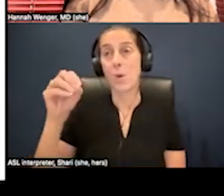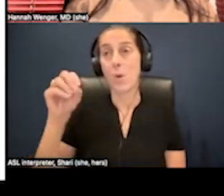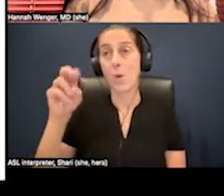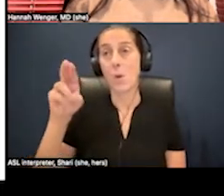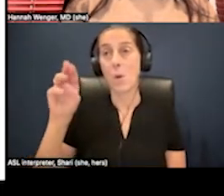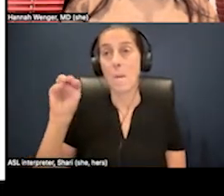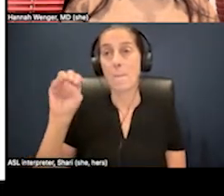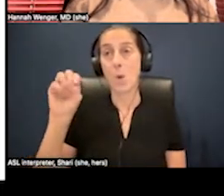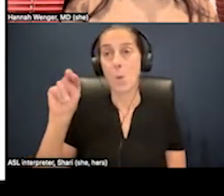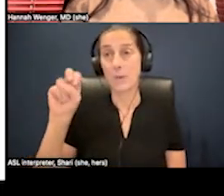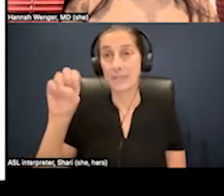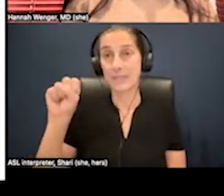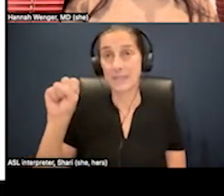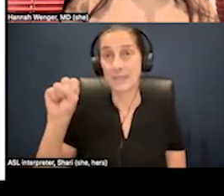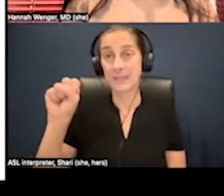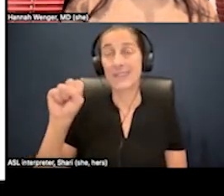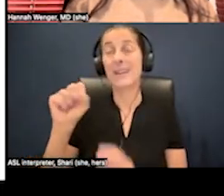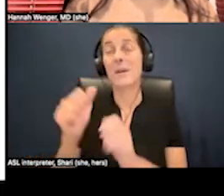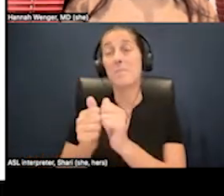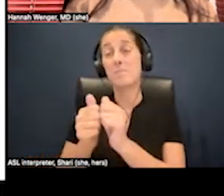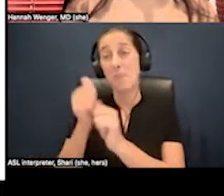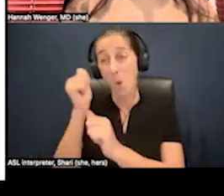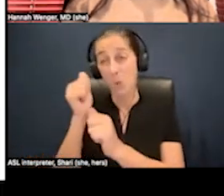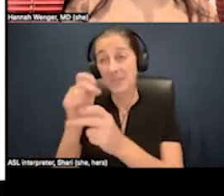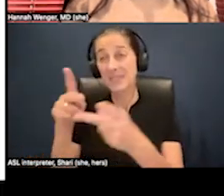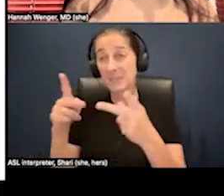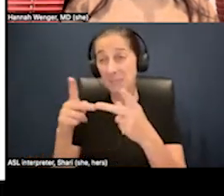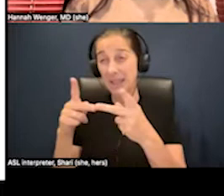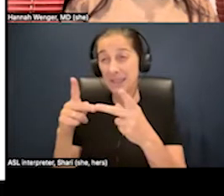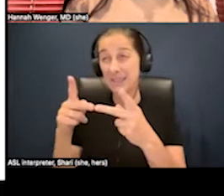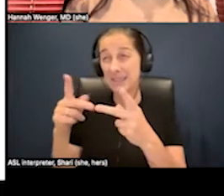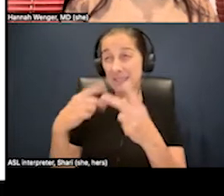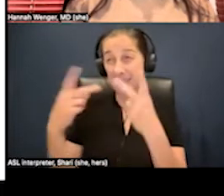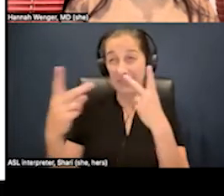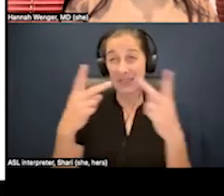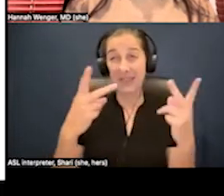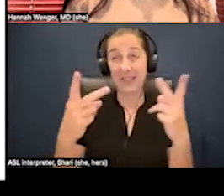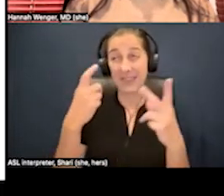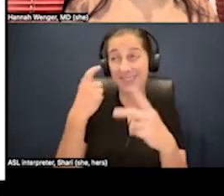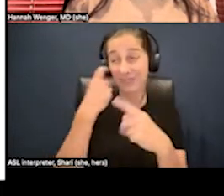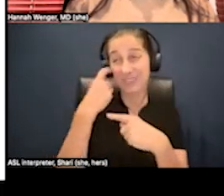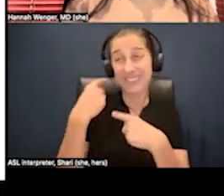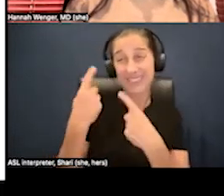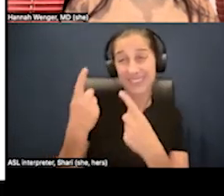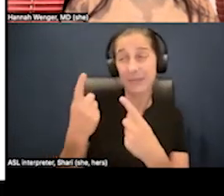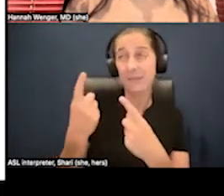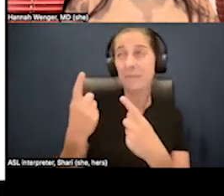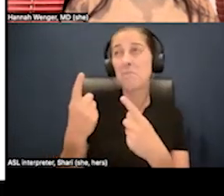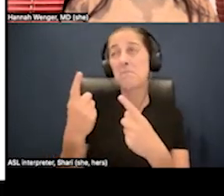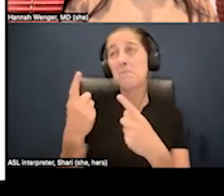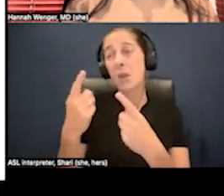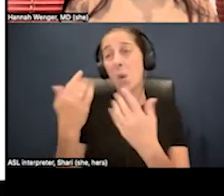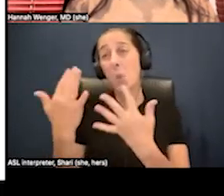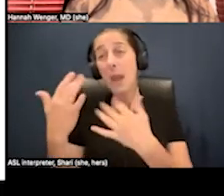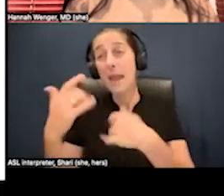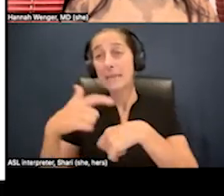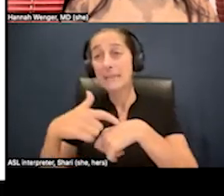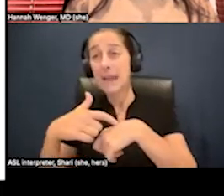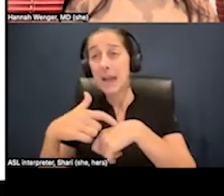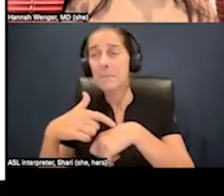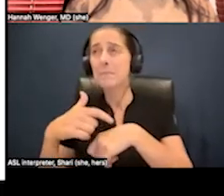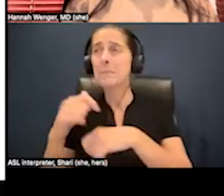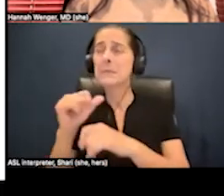wait times, thankfully, in most places that I've seen recently have not been, it's been a question of